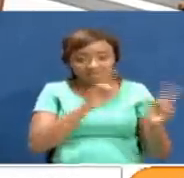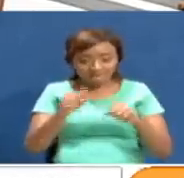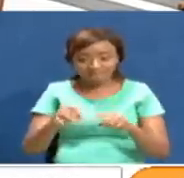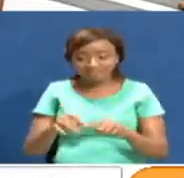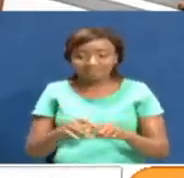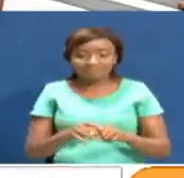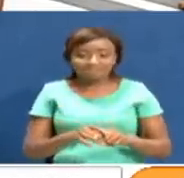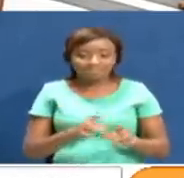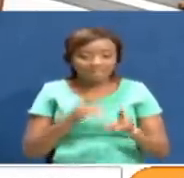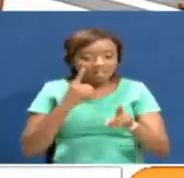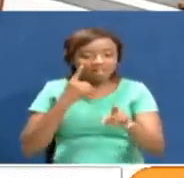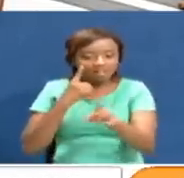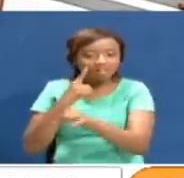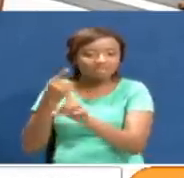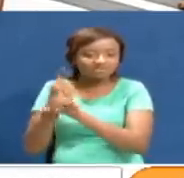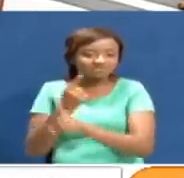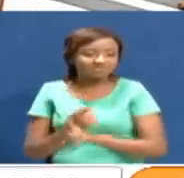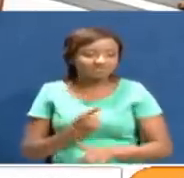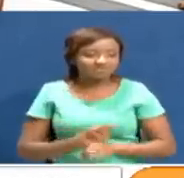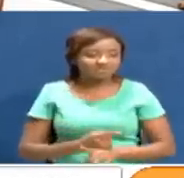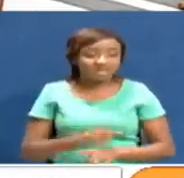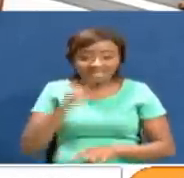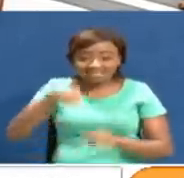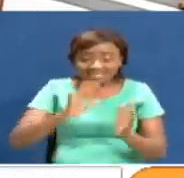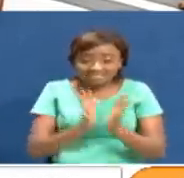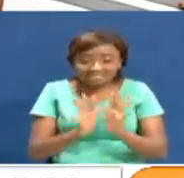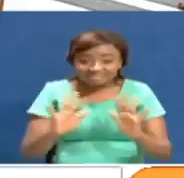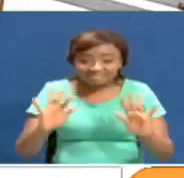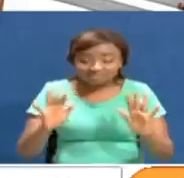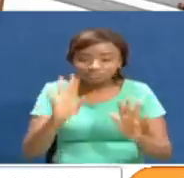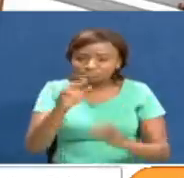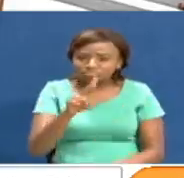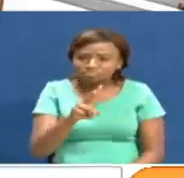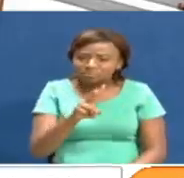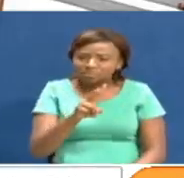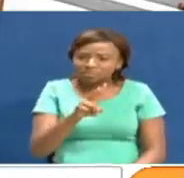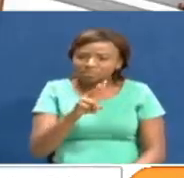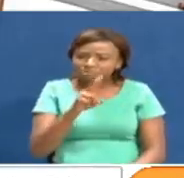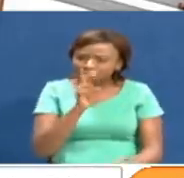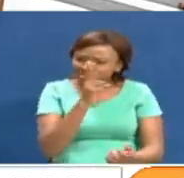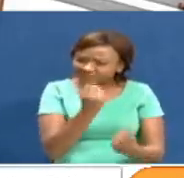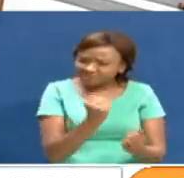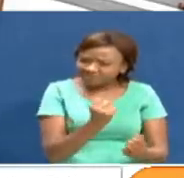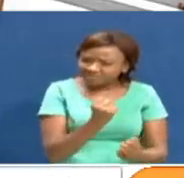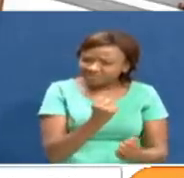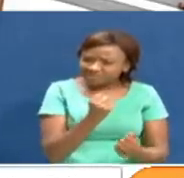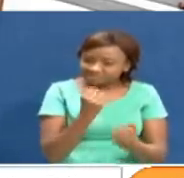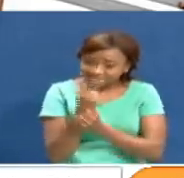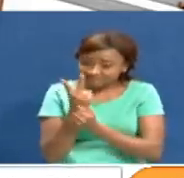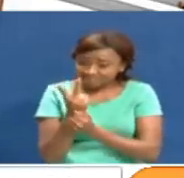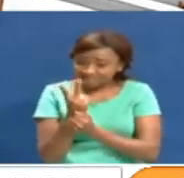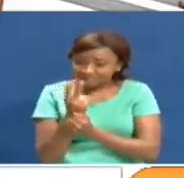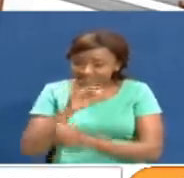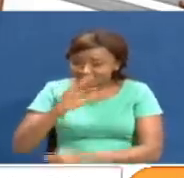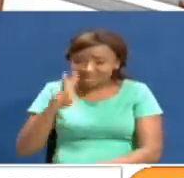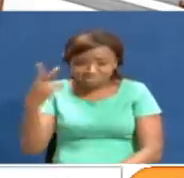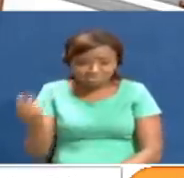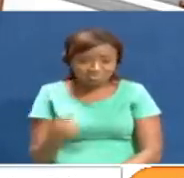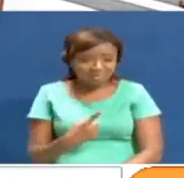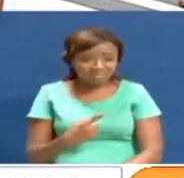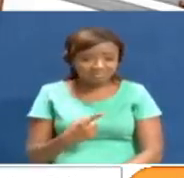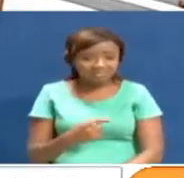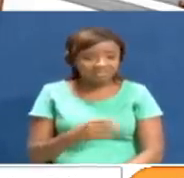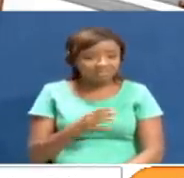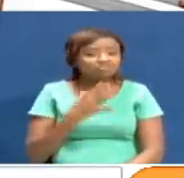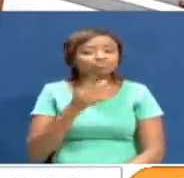this Christmas, you will see a different Nairobi, Jeff. This Christmas? Yes. But Christmas is 2 months away. Yes. What am I going to see? Just